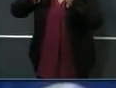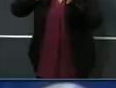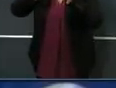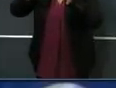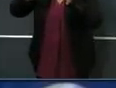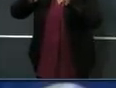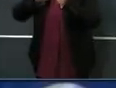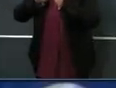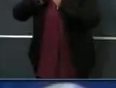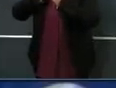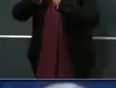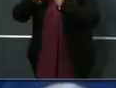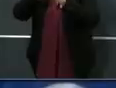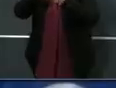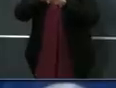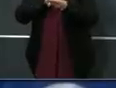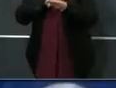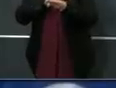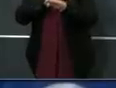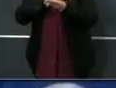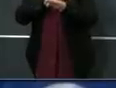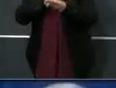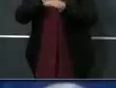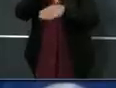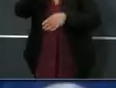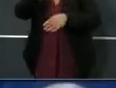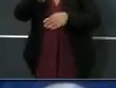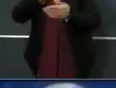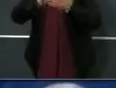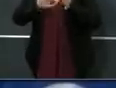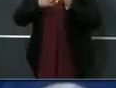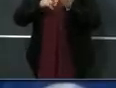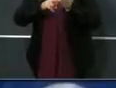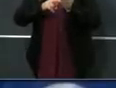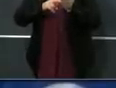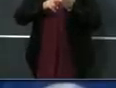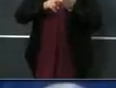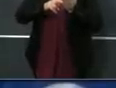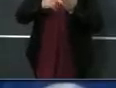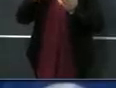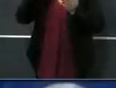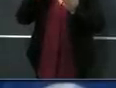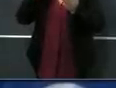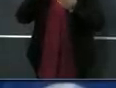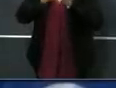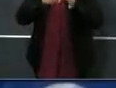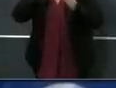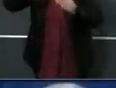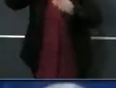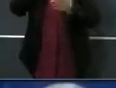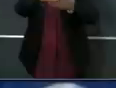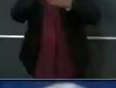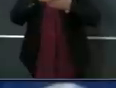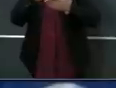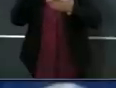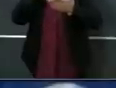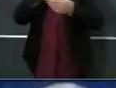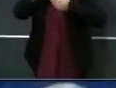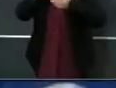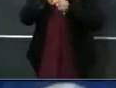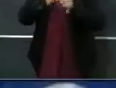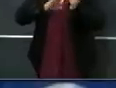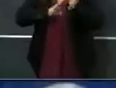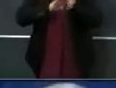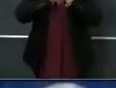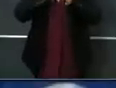decreases, modest increases. So again, progress is being made. You are bending the curve. You're beginning to flatten the